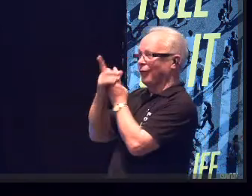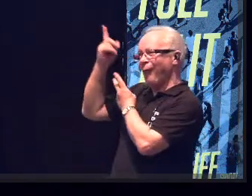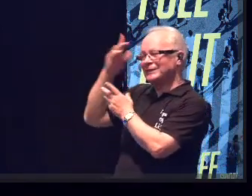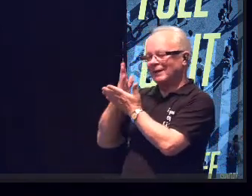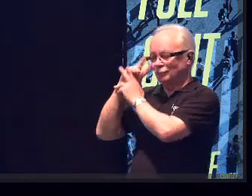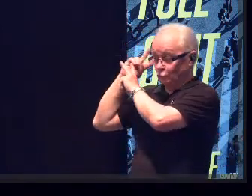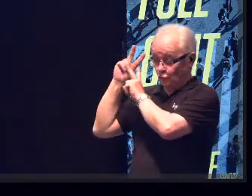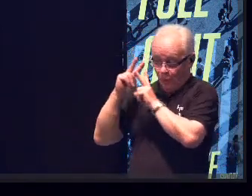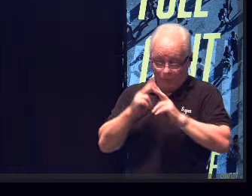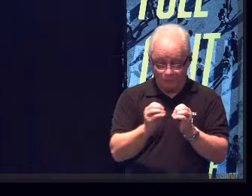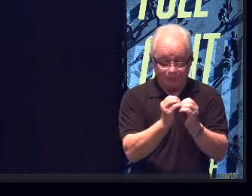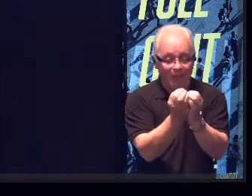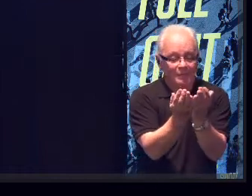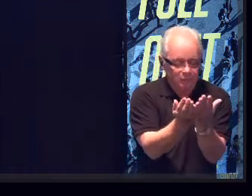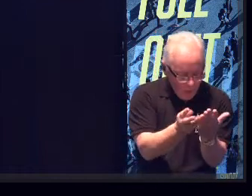scriptures.